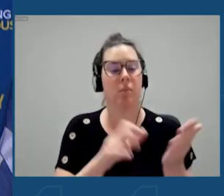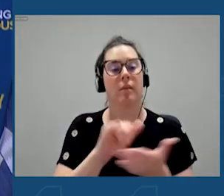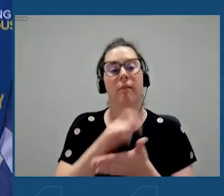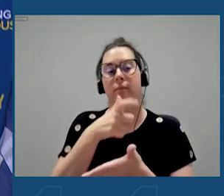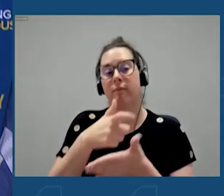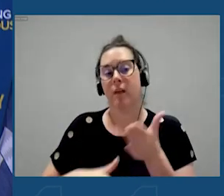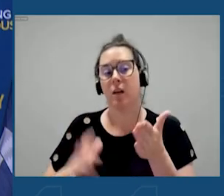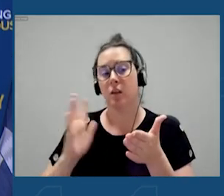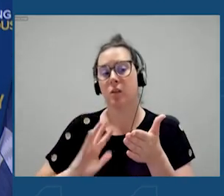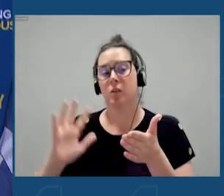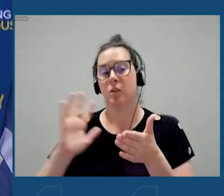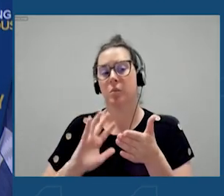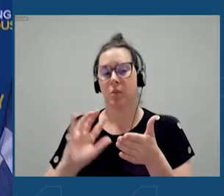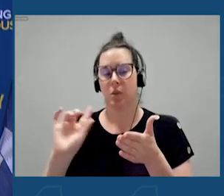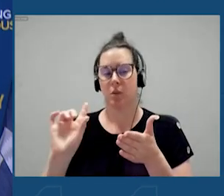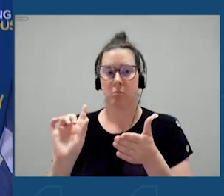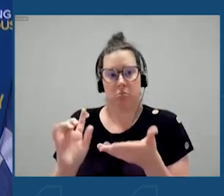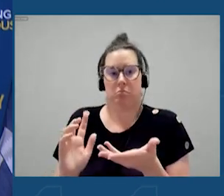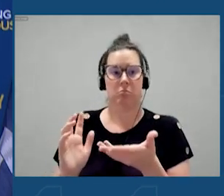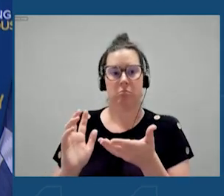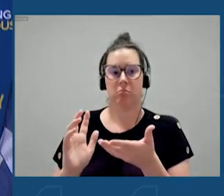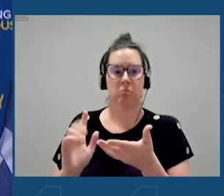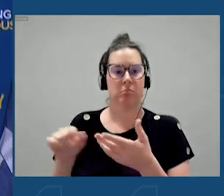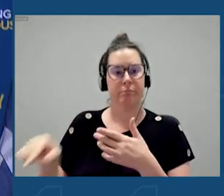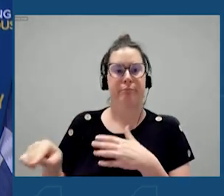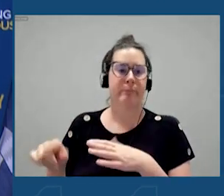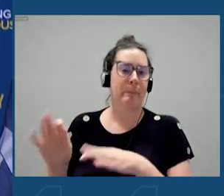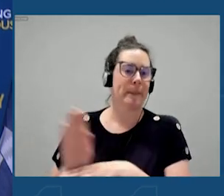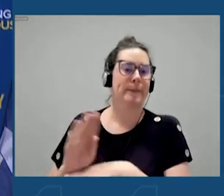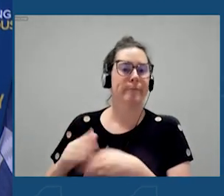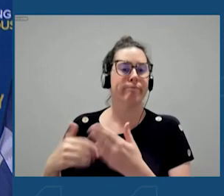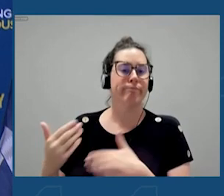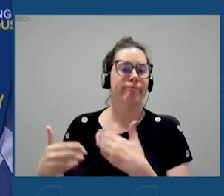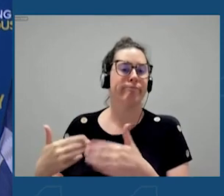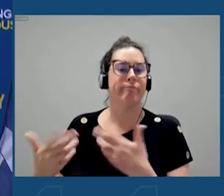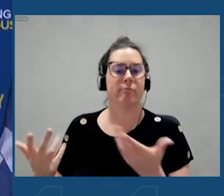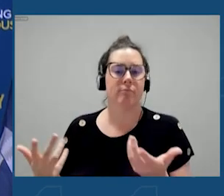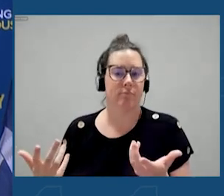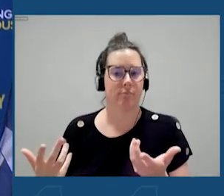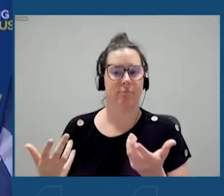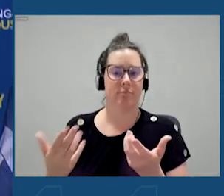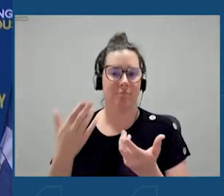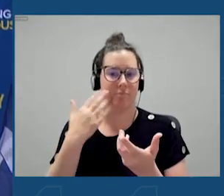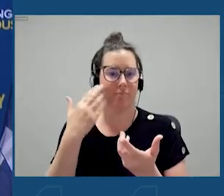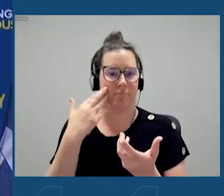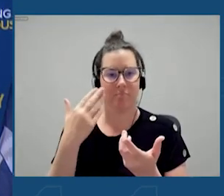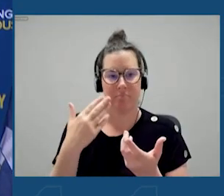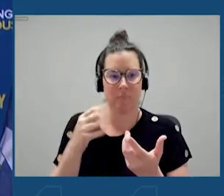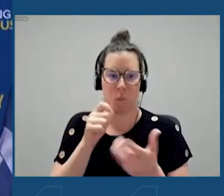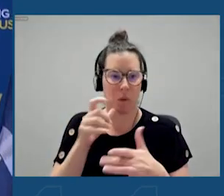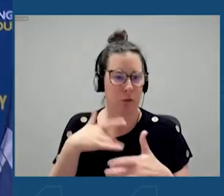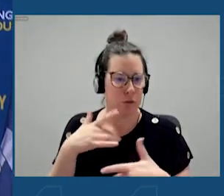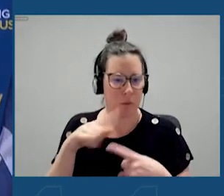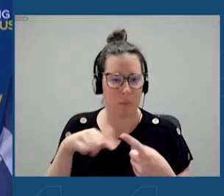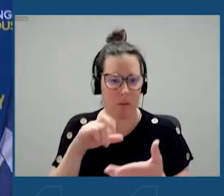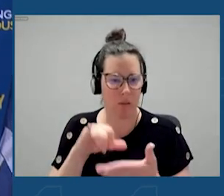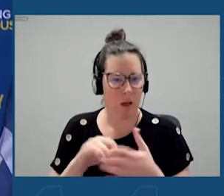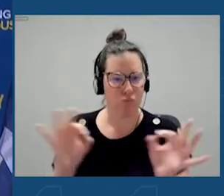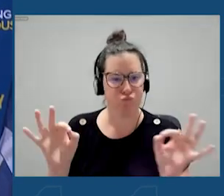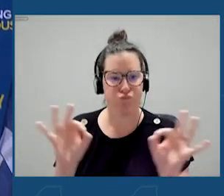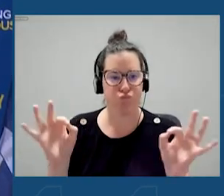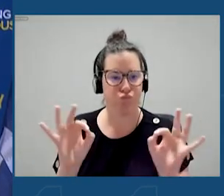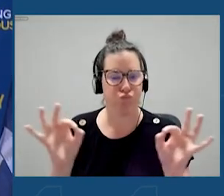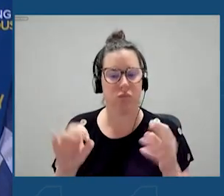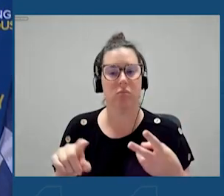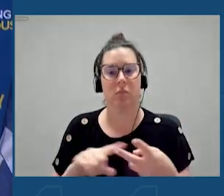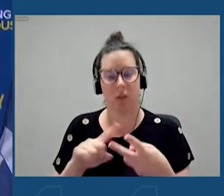considered just a cost of doing business for these operators. They didn't worry about it. They didn't think it was much of a deterrent, and they